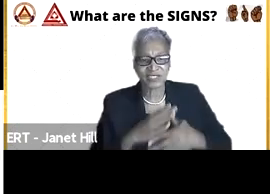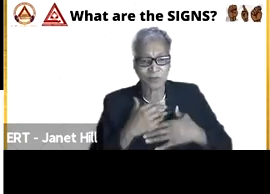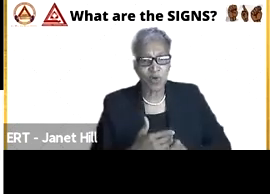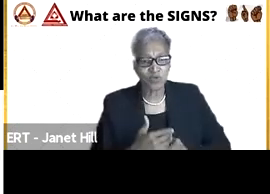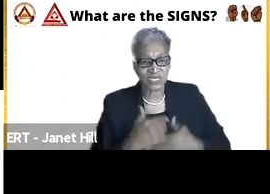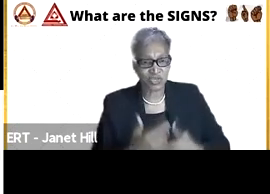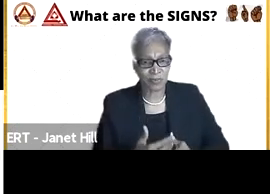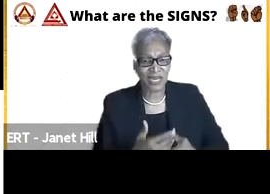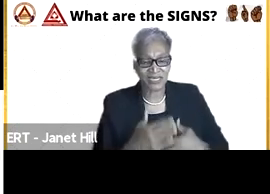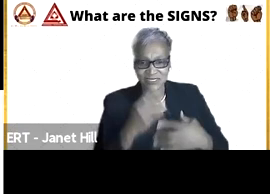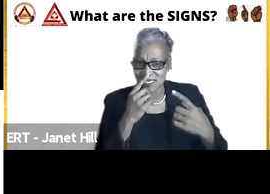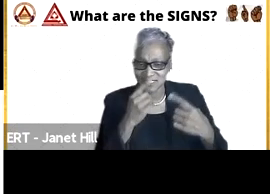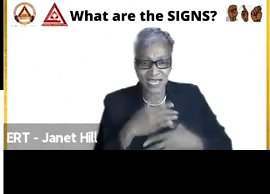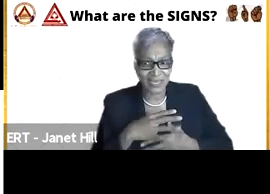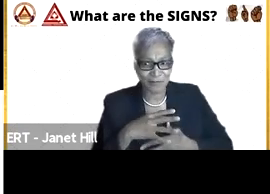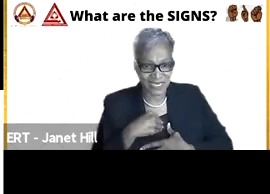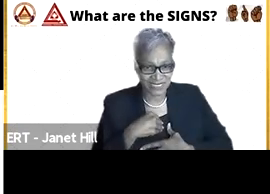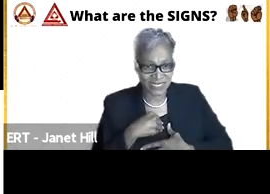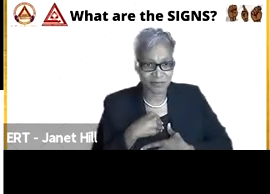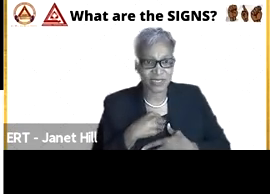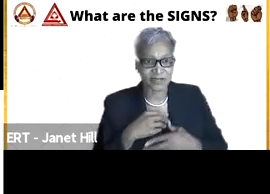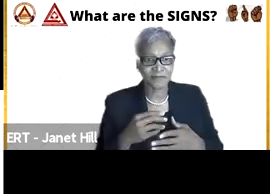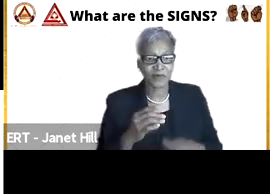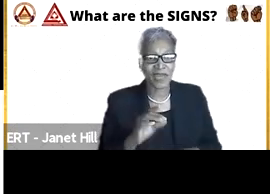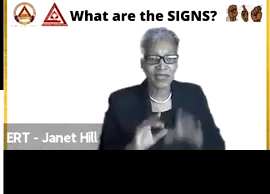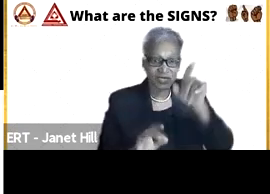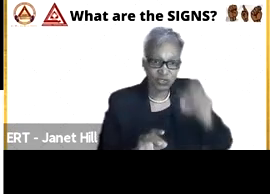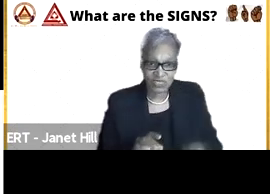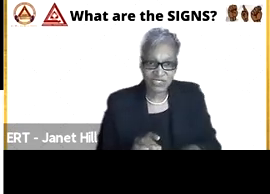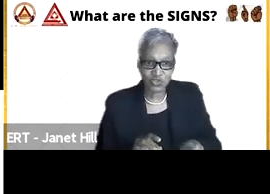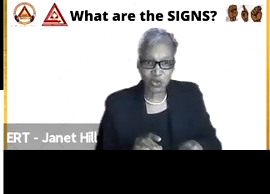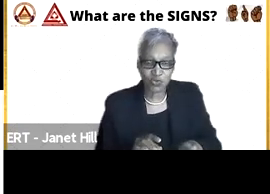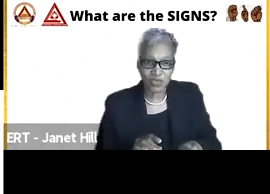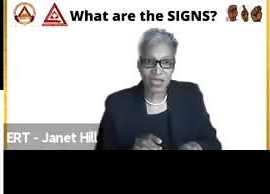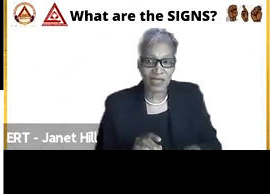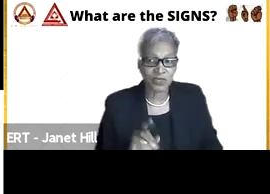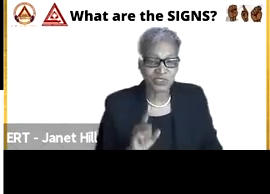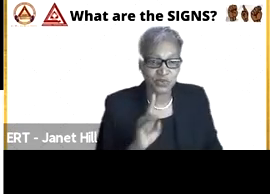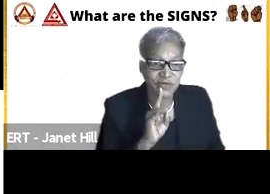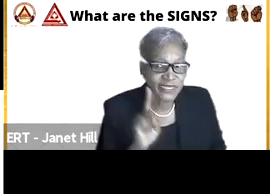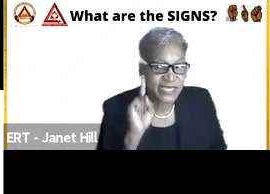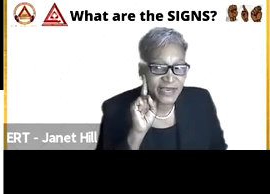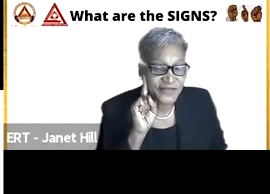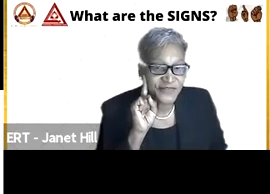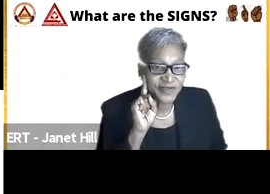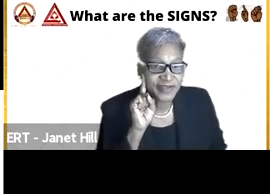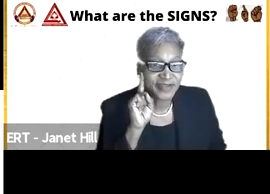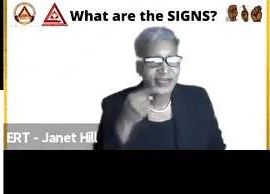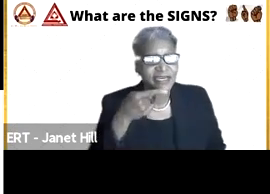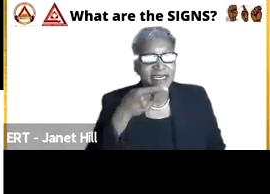something that's opposing in your body. It's not being accepted. All right. So let's go through that column once more.